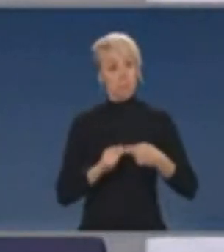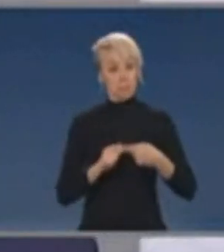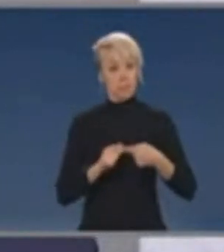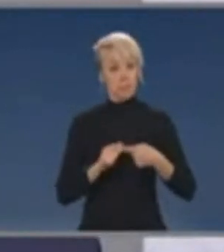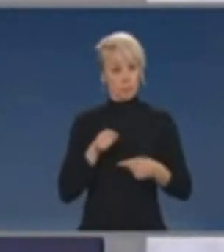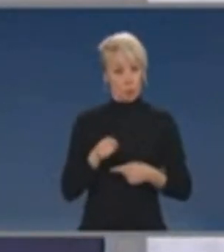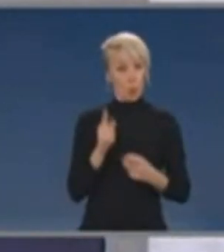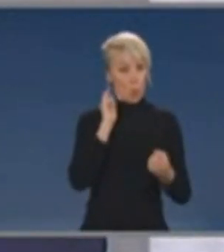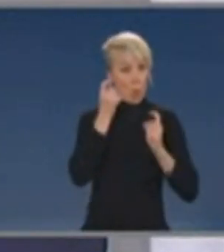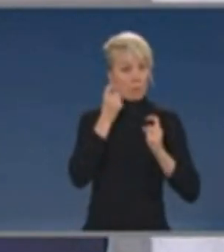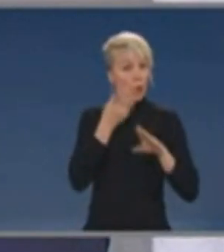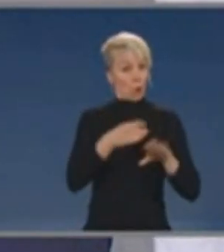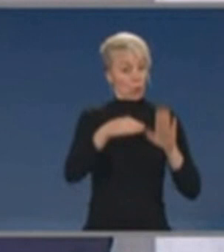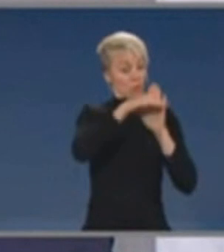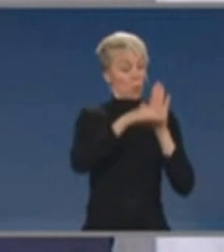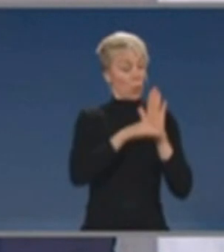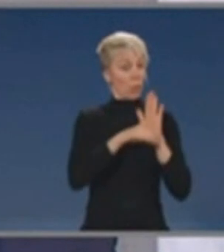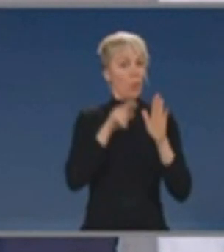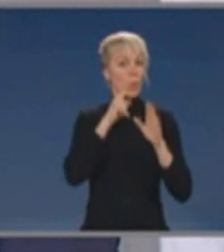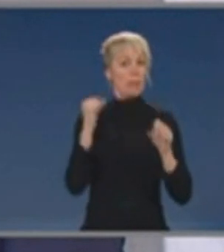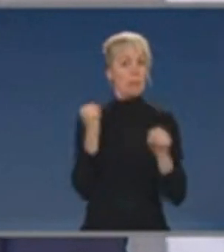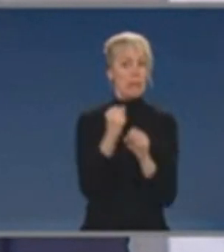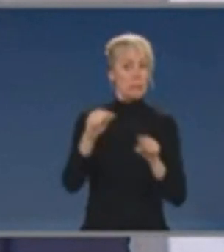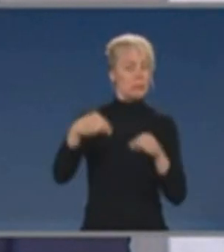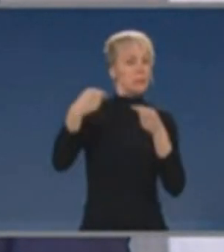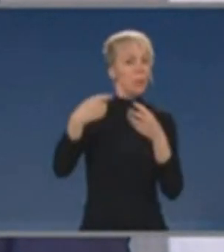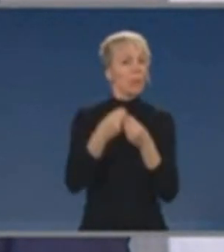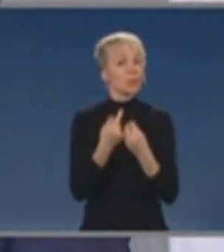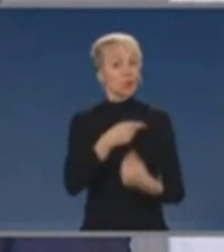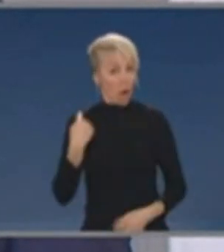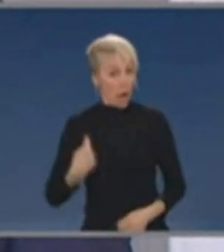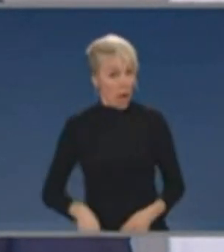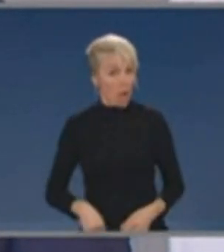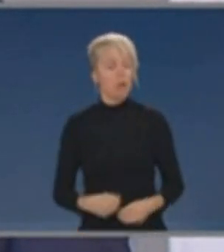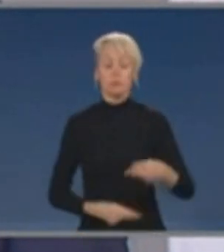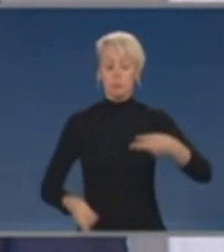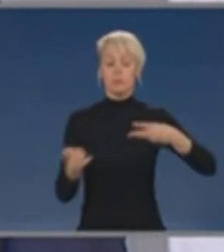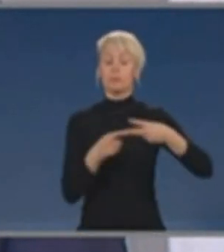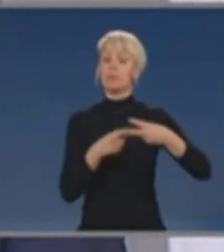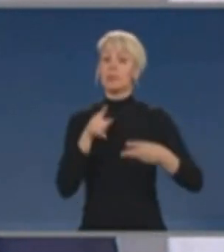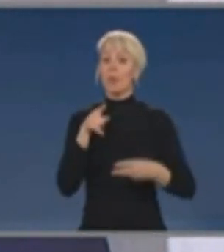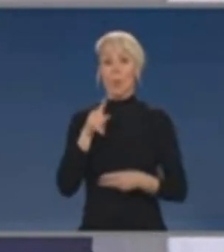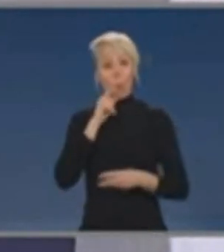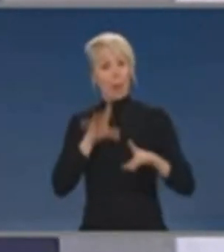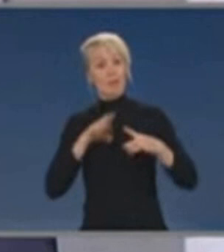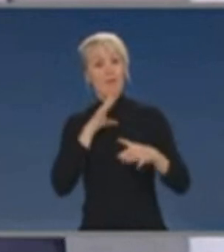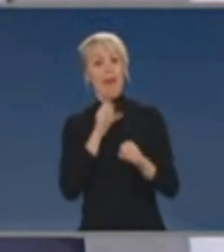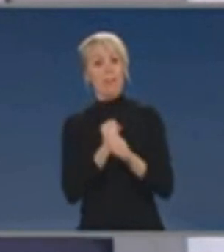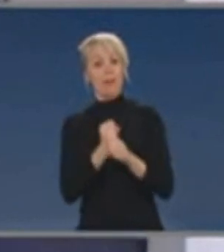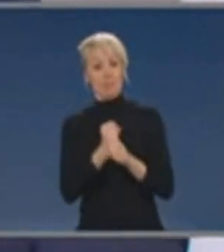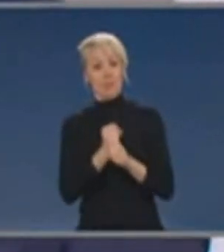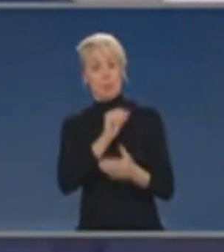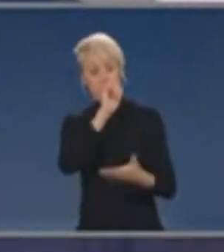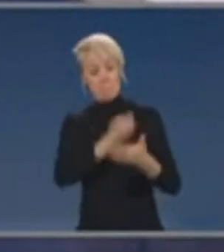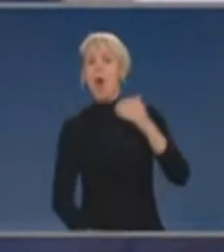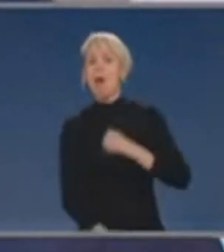create further tension with China? And Treasurer, as a last resort power, will you resume ownership of the Port of Darwin? Well, I